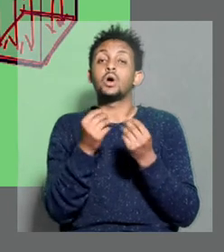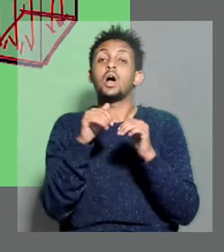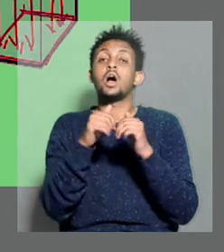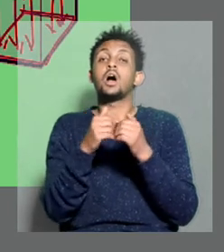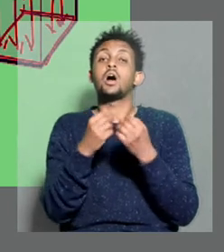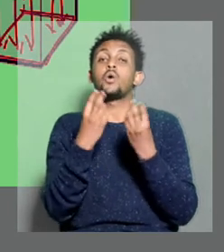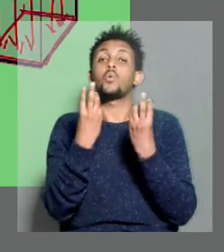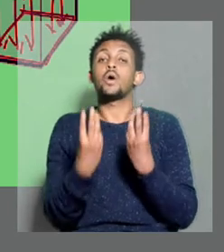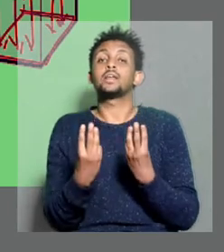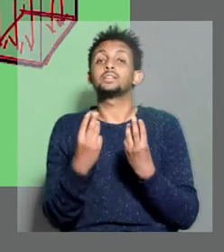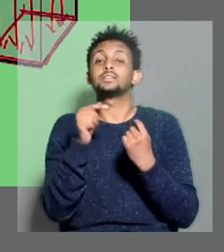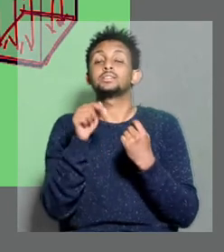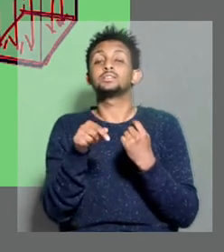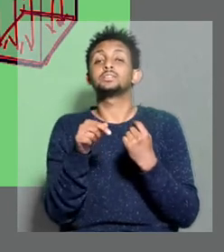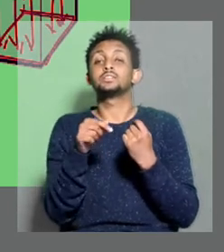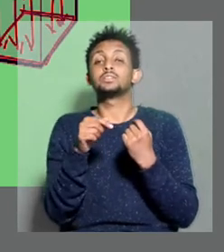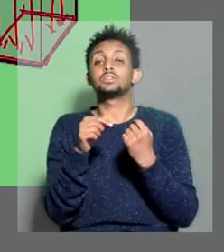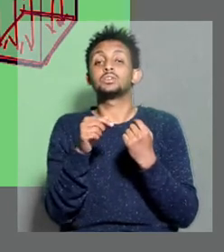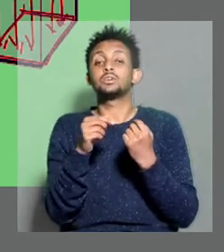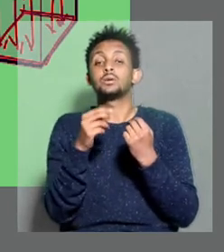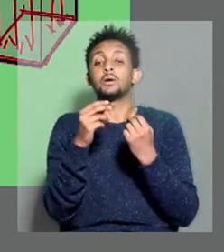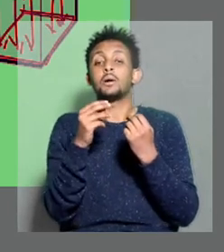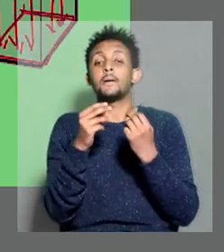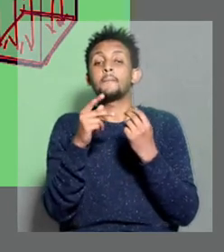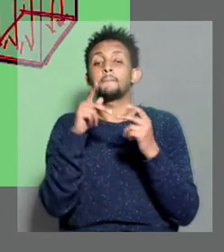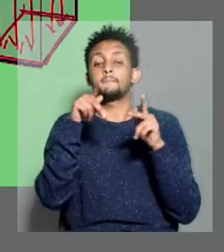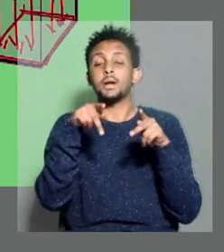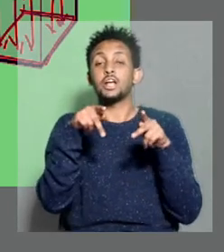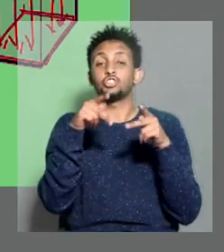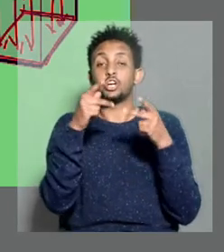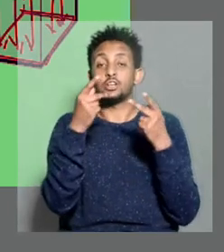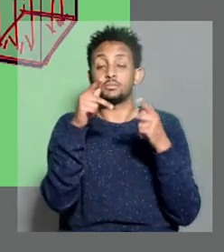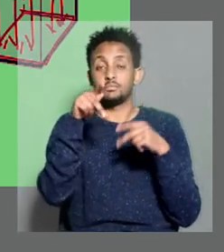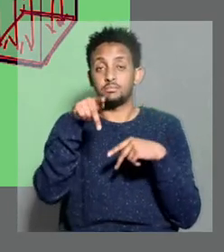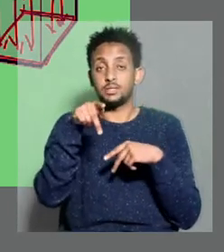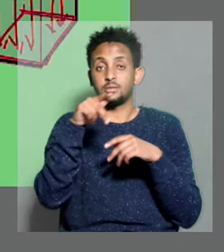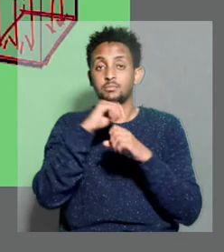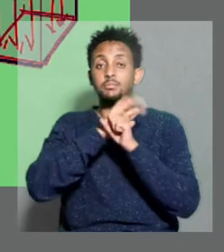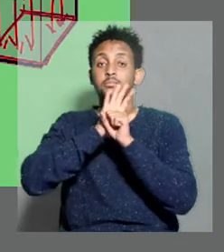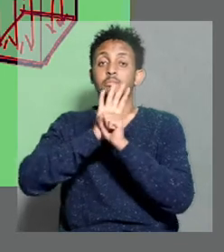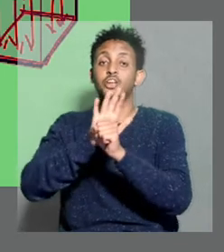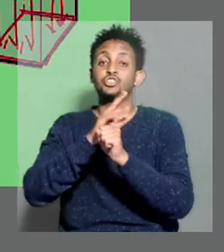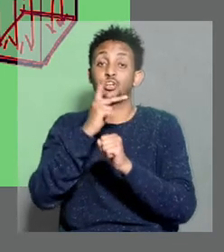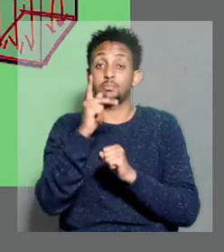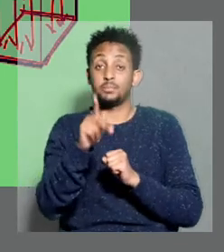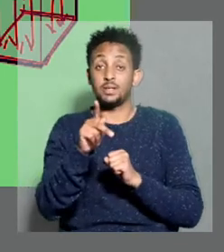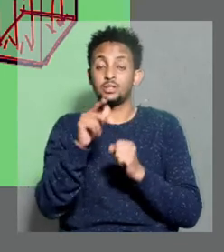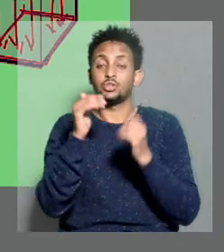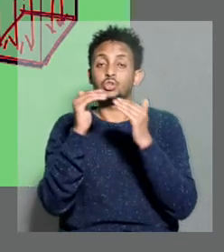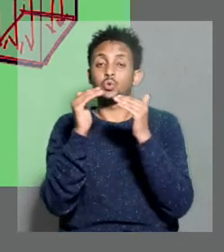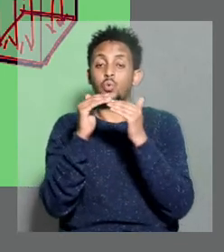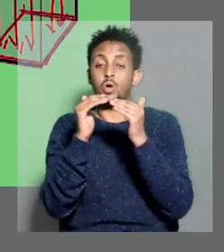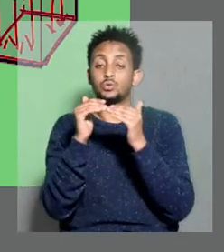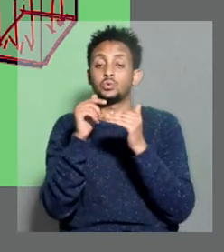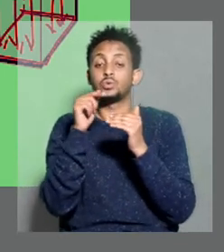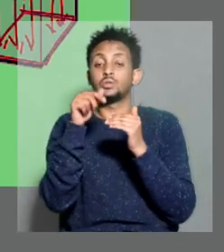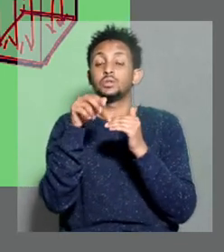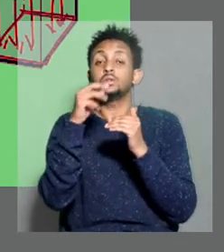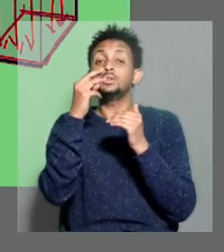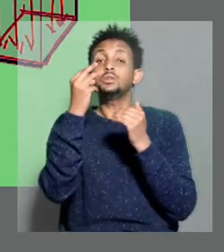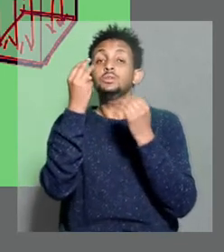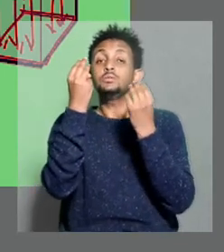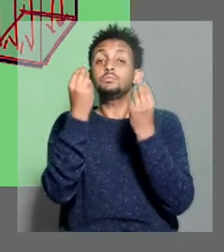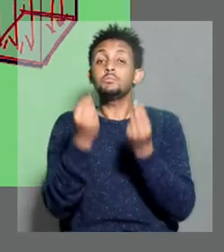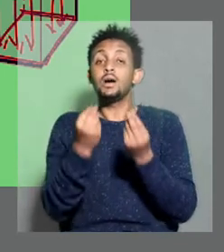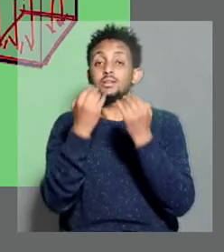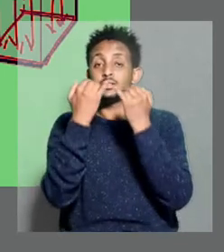expressing this onto pressure p is equals to, instead of force, you might use the weight of the object. So mass times